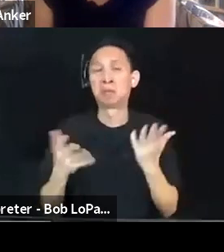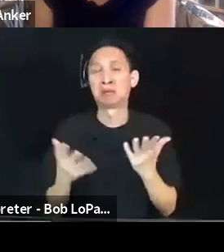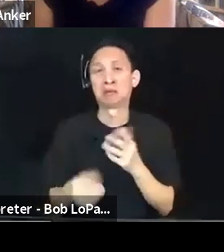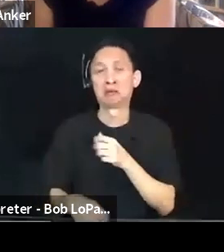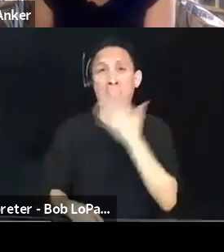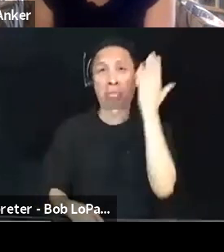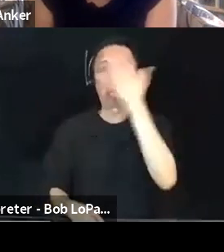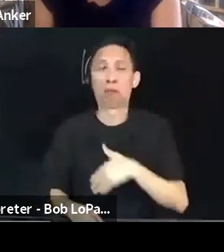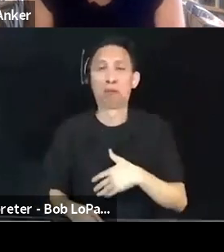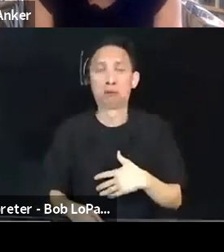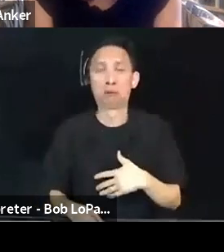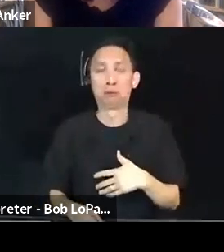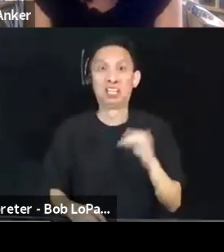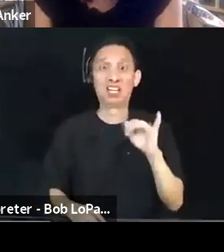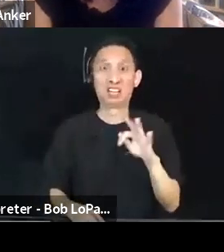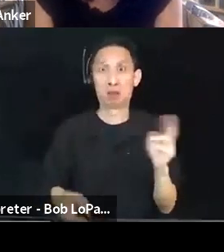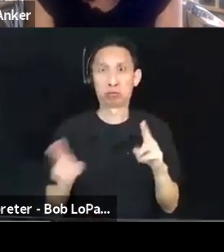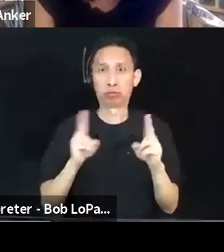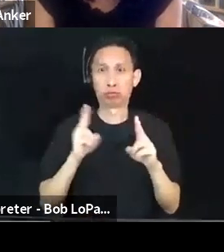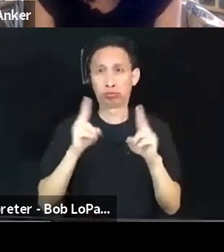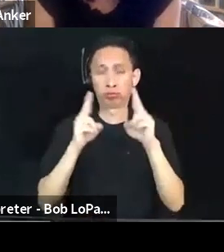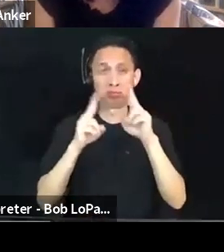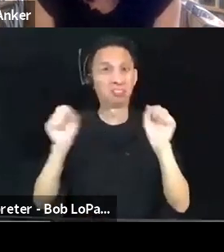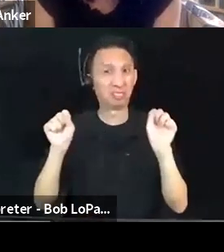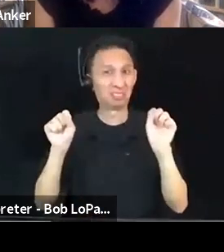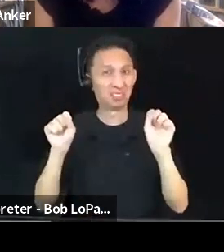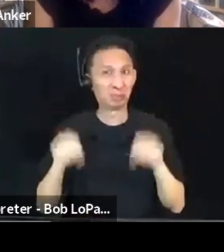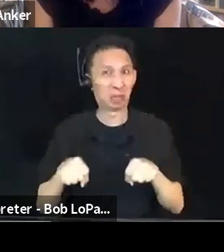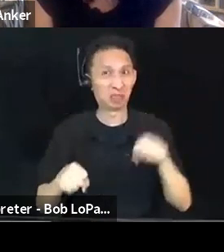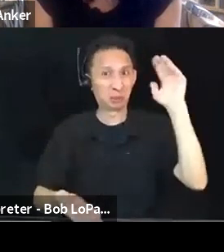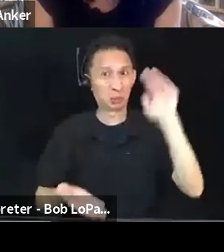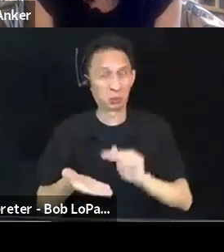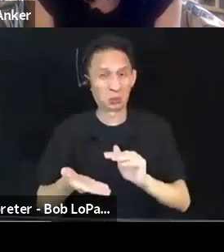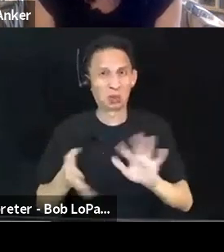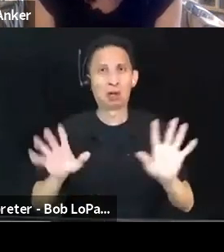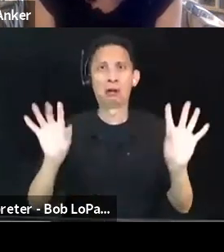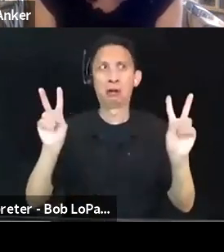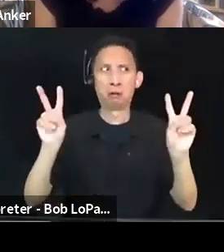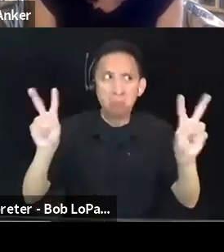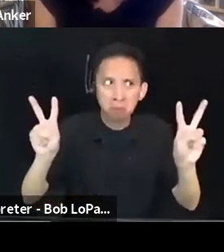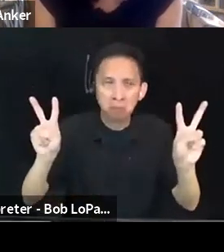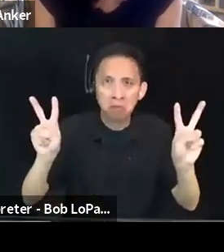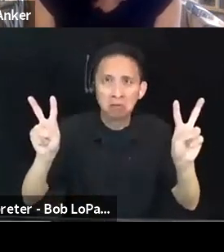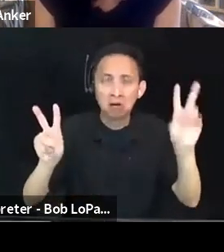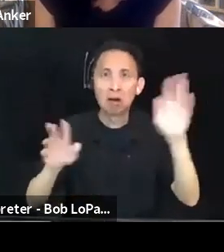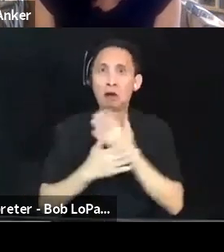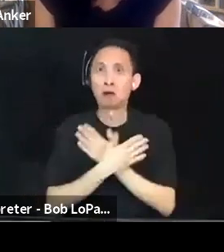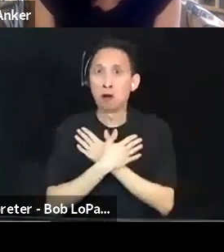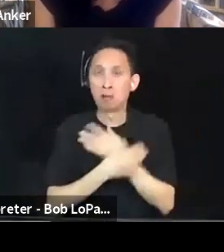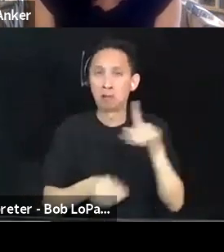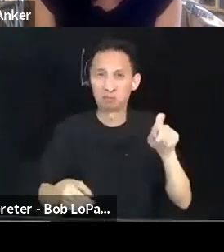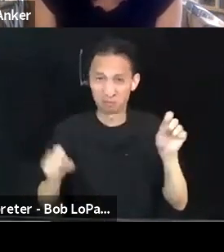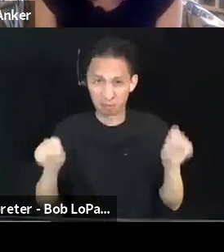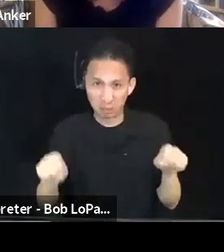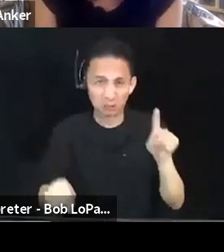that once the bidding up has assumed a logic and a fuel of its own, a spark of